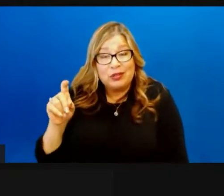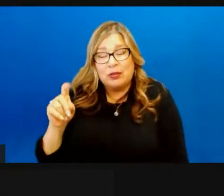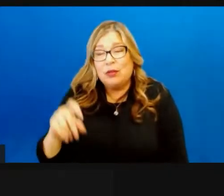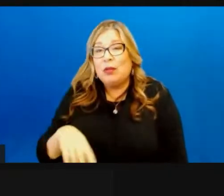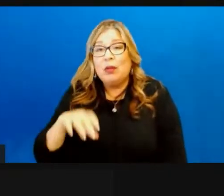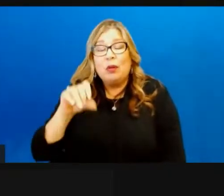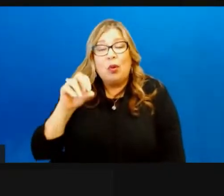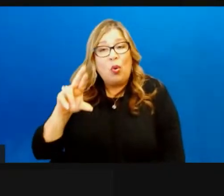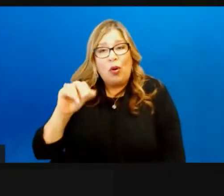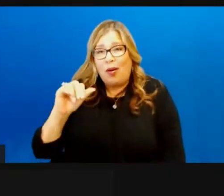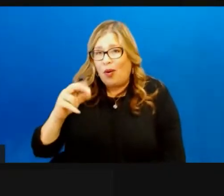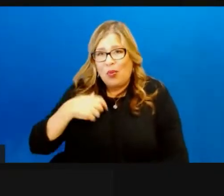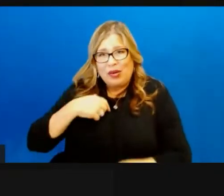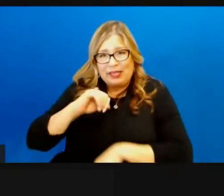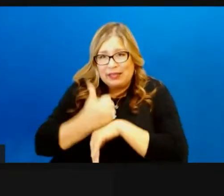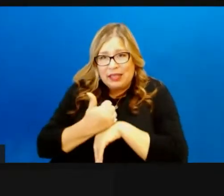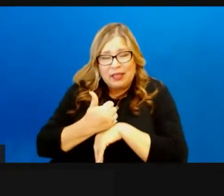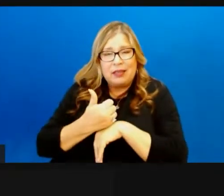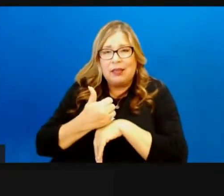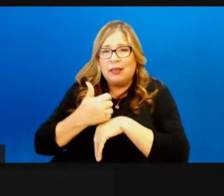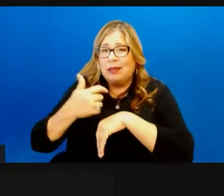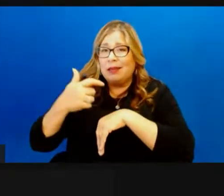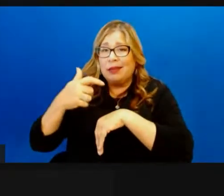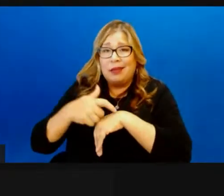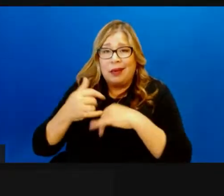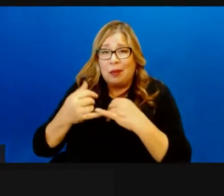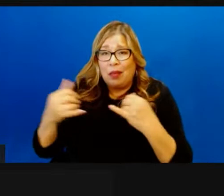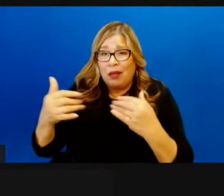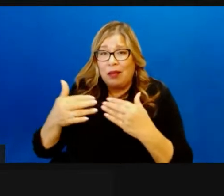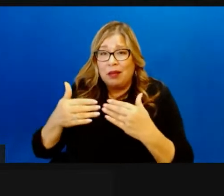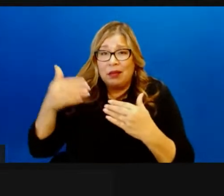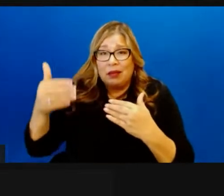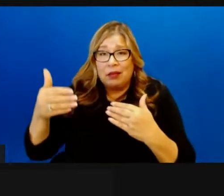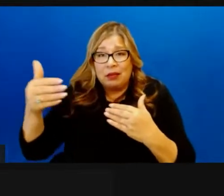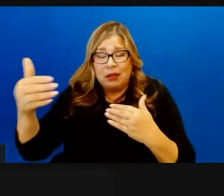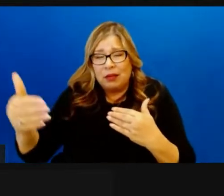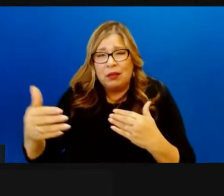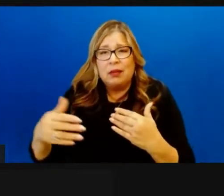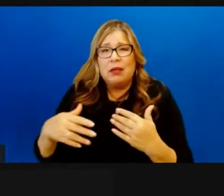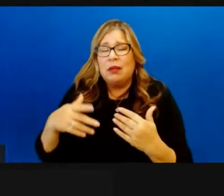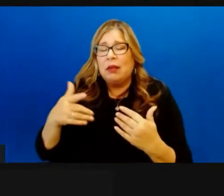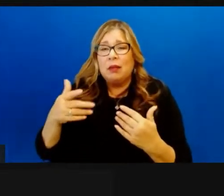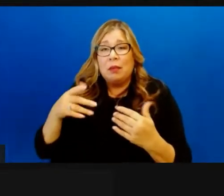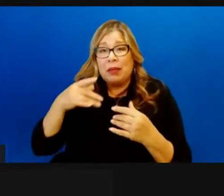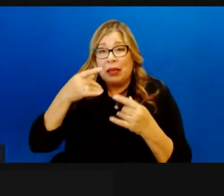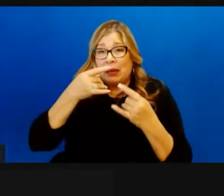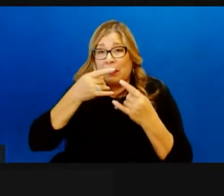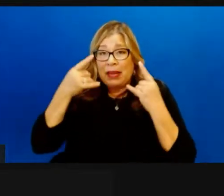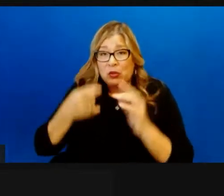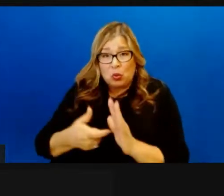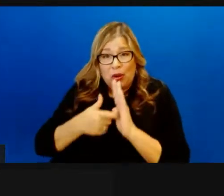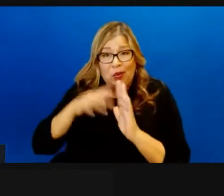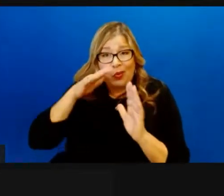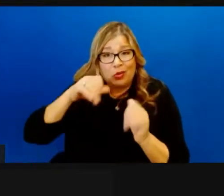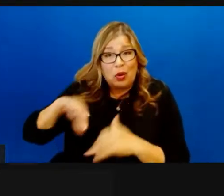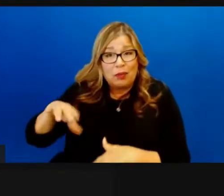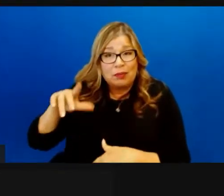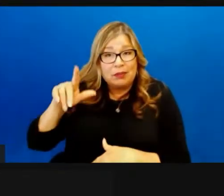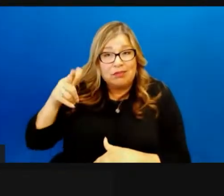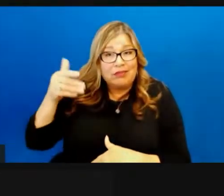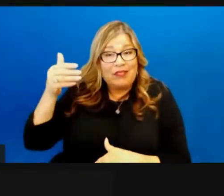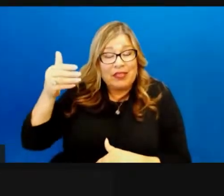a timetable, like the mask mandate will be dropped at some future date that you're definitely going to set at that